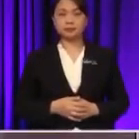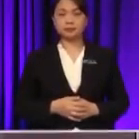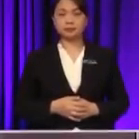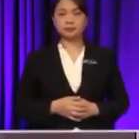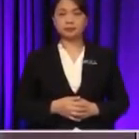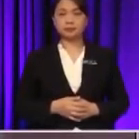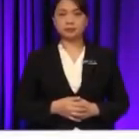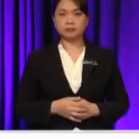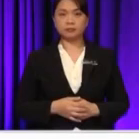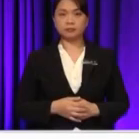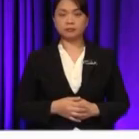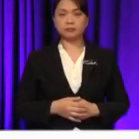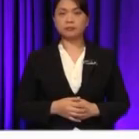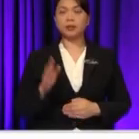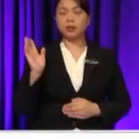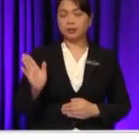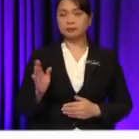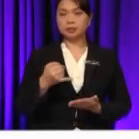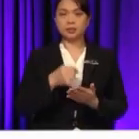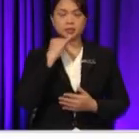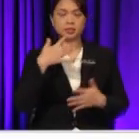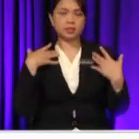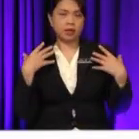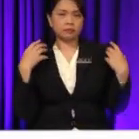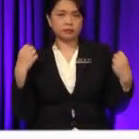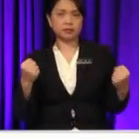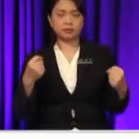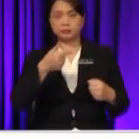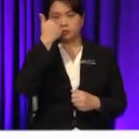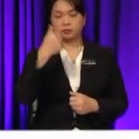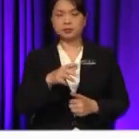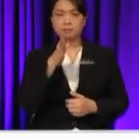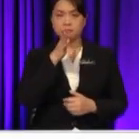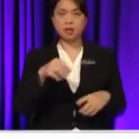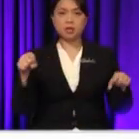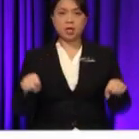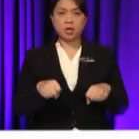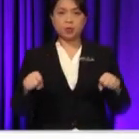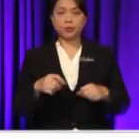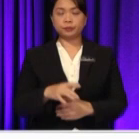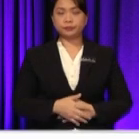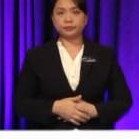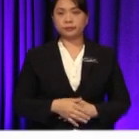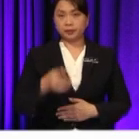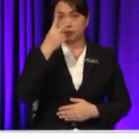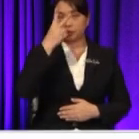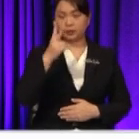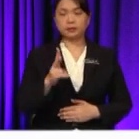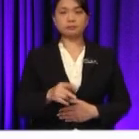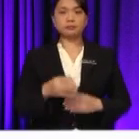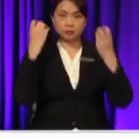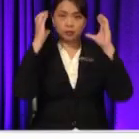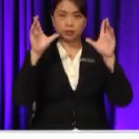gap. It is healthier than eating fast food, and my mom is also a good cook. Okay, maybe you can put a full stop here